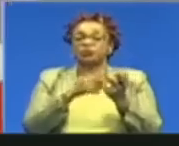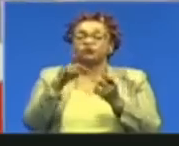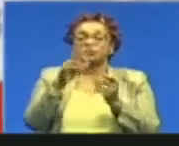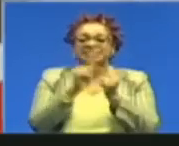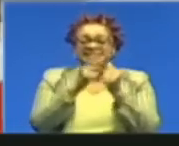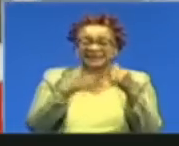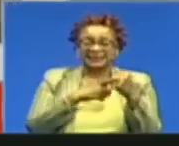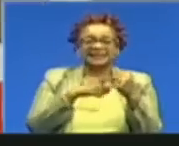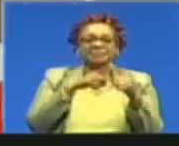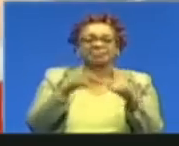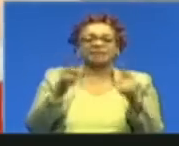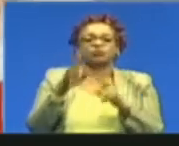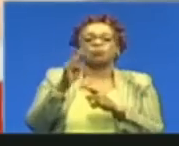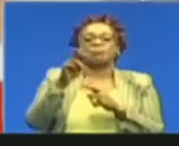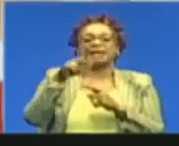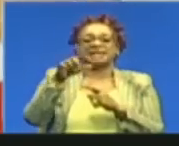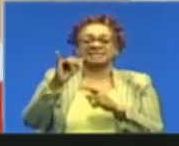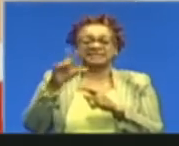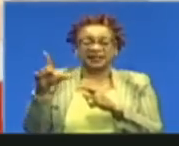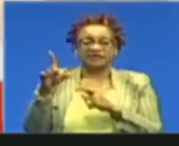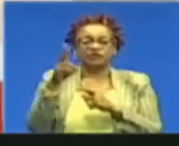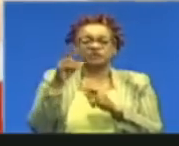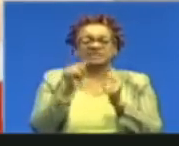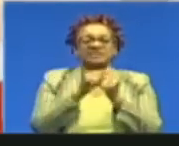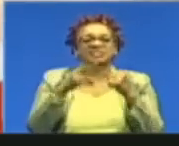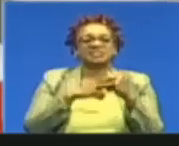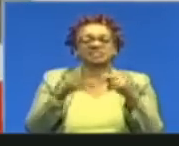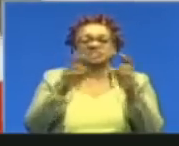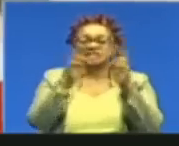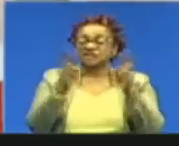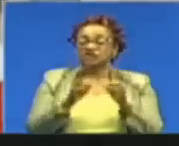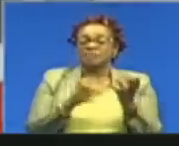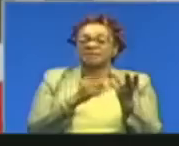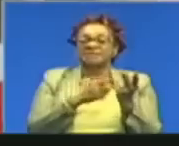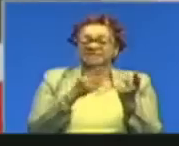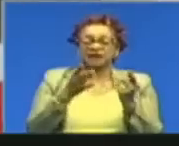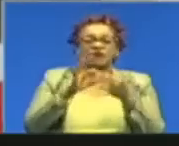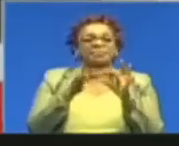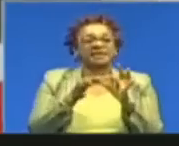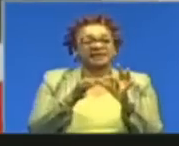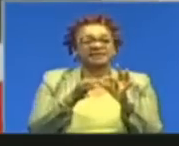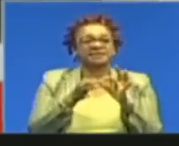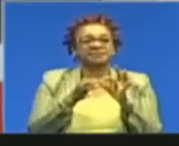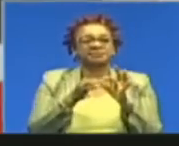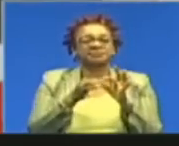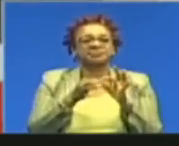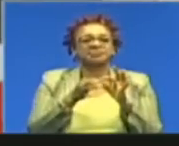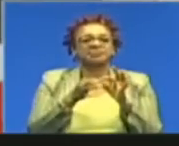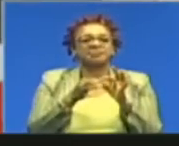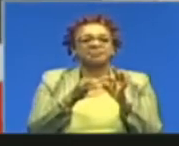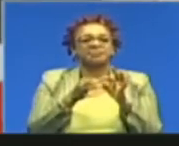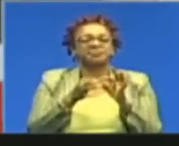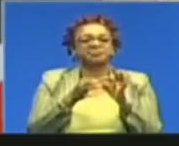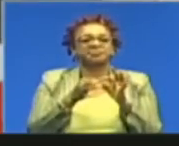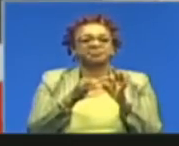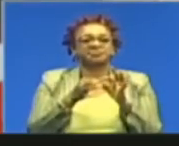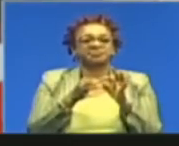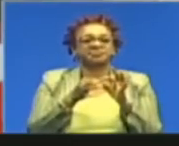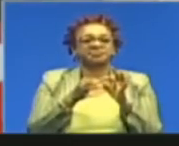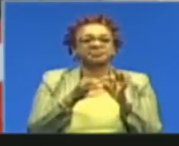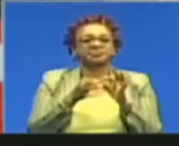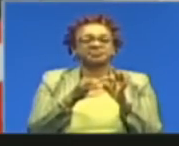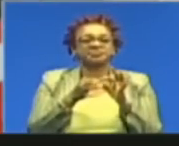the way to Brazil for the 2017 International Mathematical Olympiad. It has really changed my life. Right now,